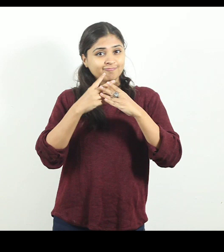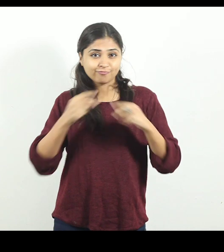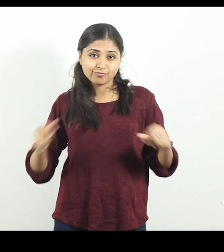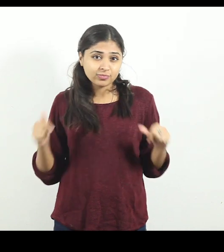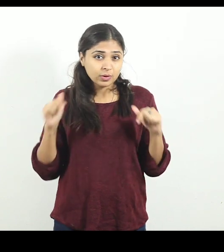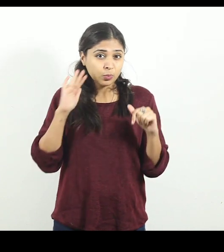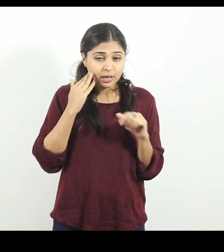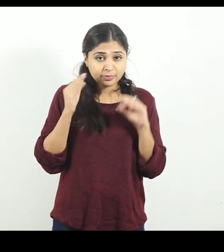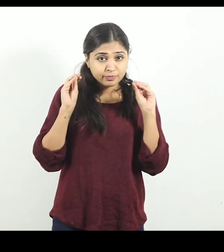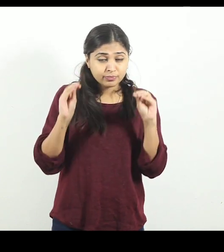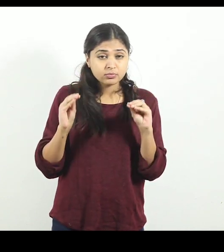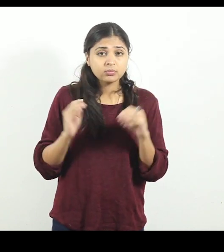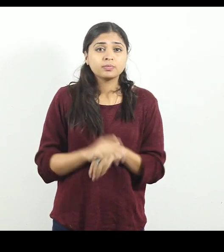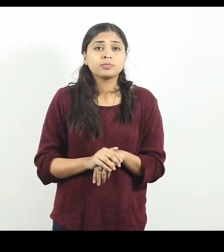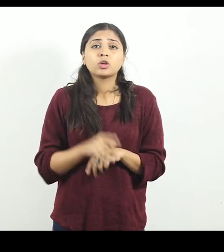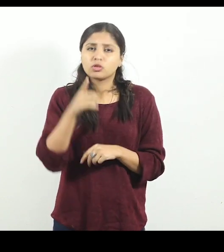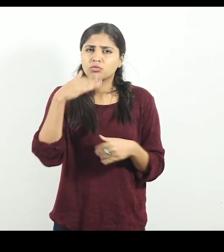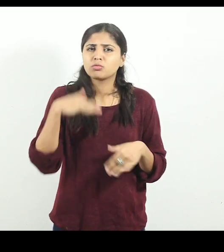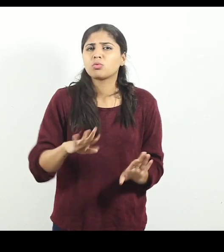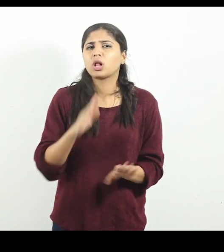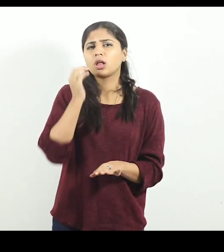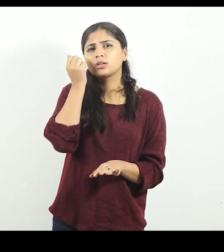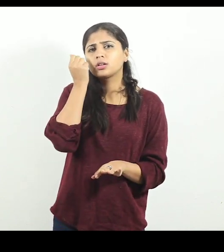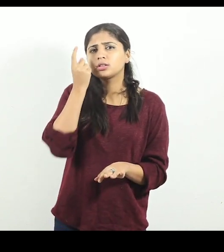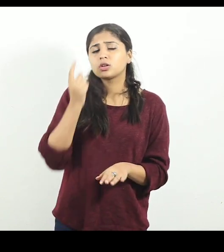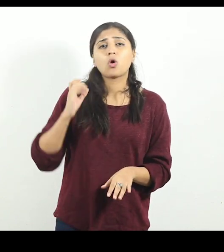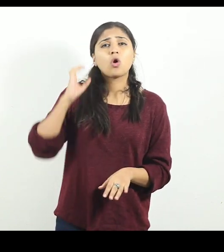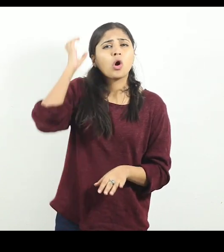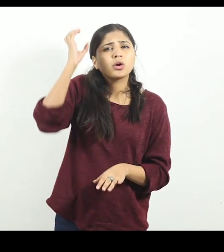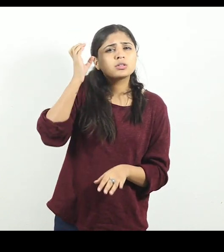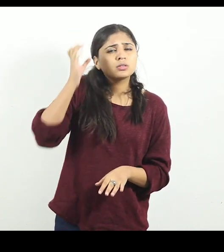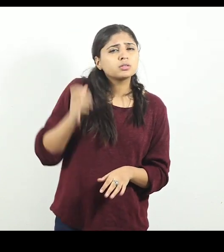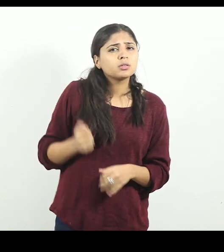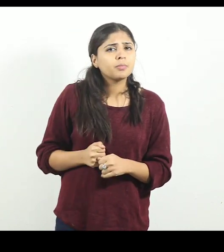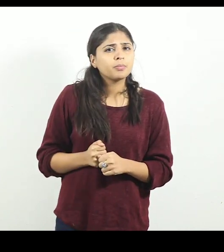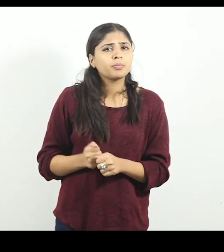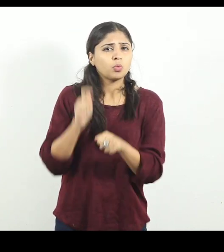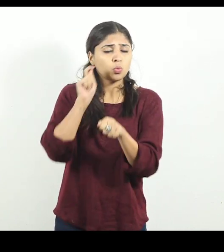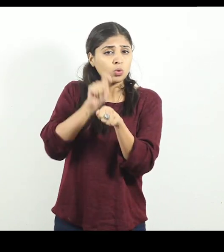to understand the concept of working with MS Word,